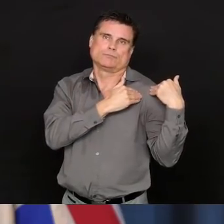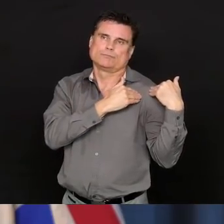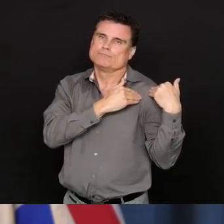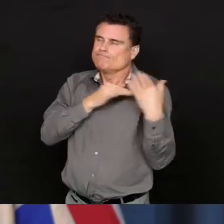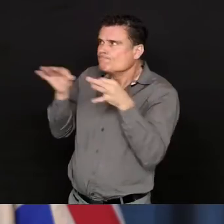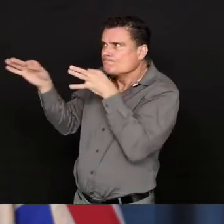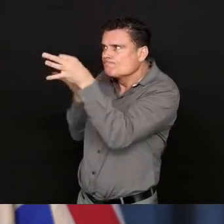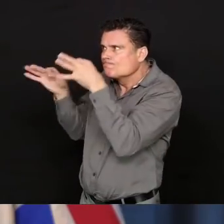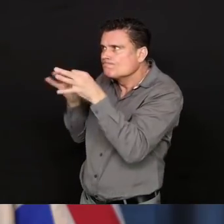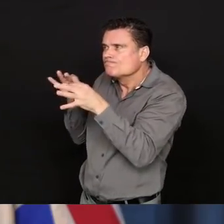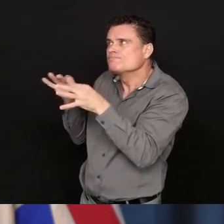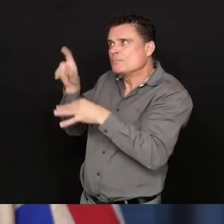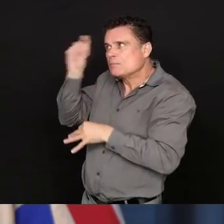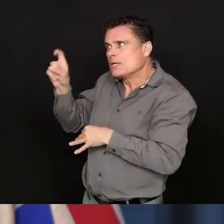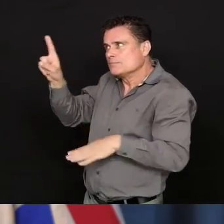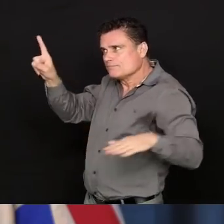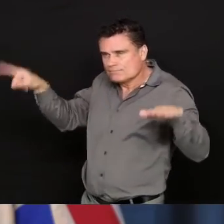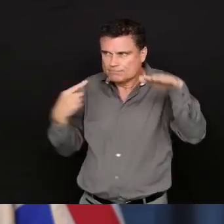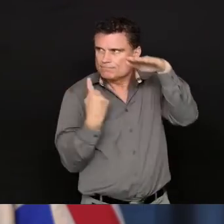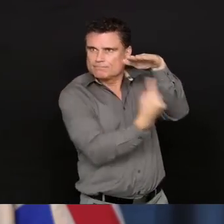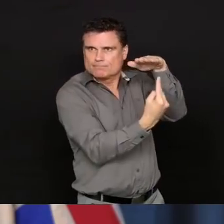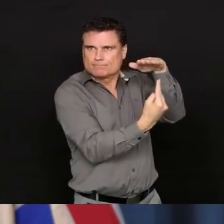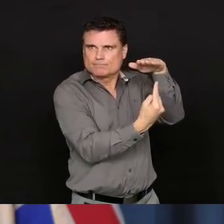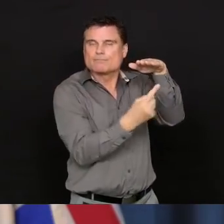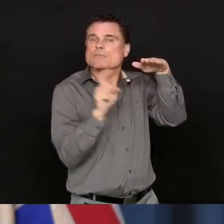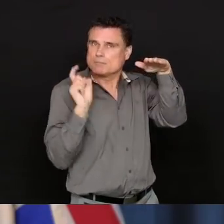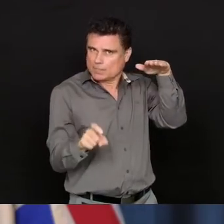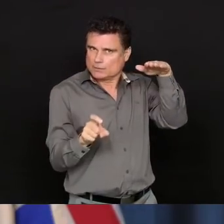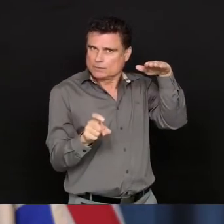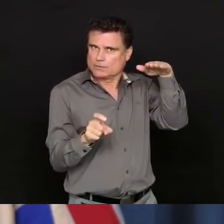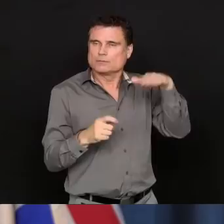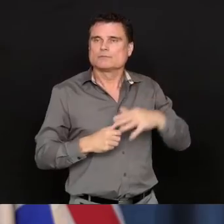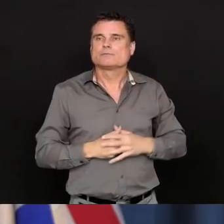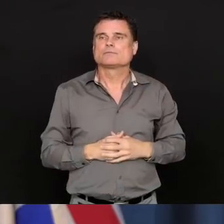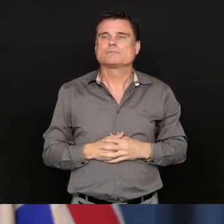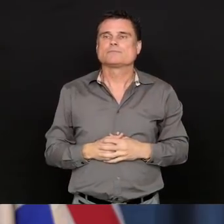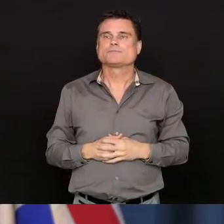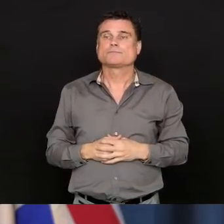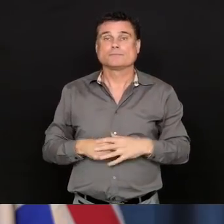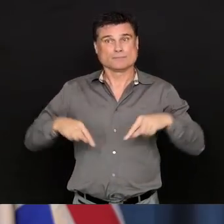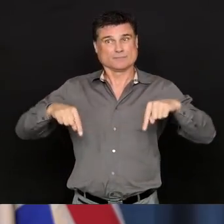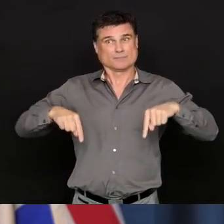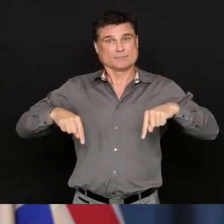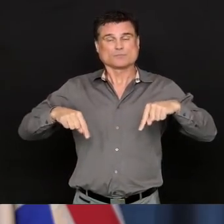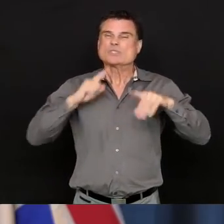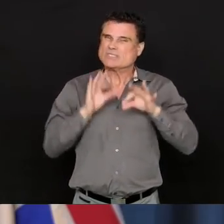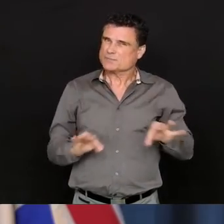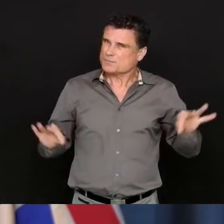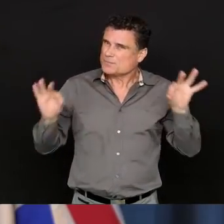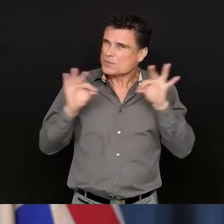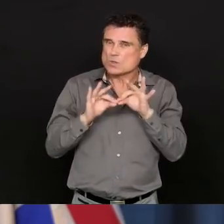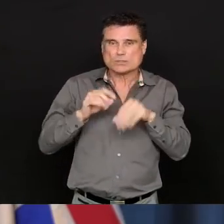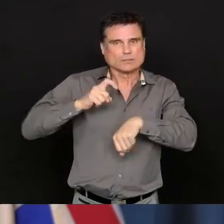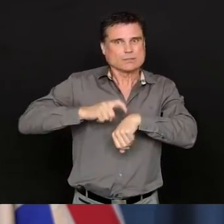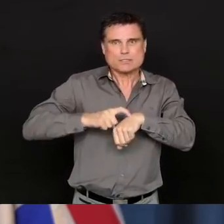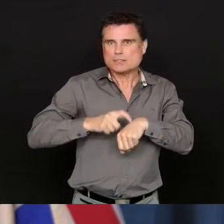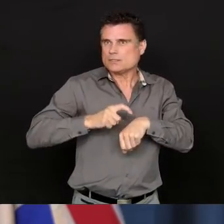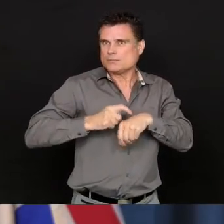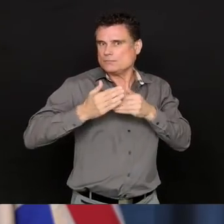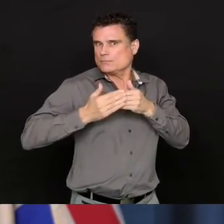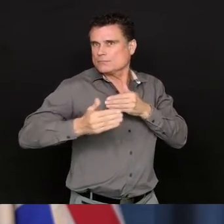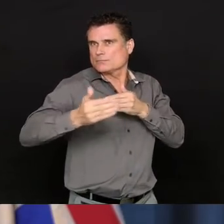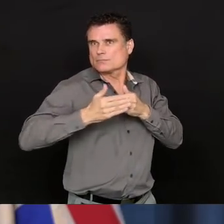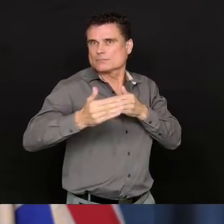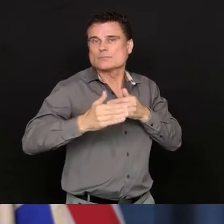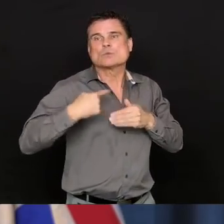our healthcare system gets what they need. This is our time where we need to keep our firewall strong. We all